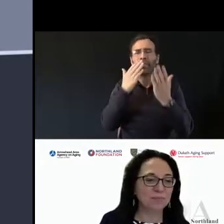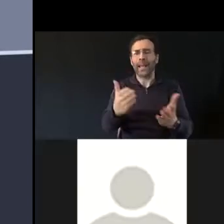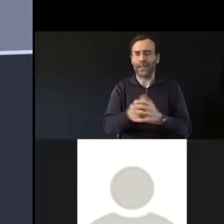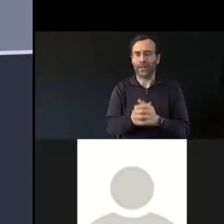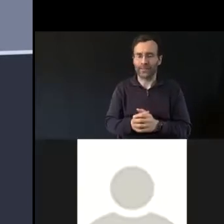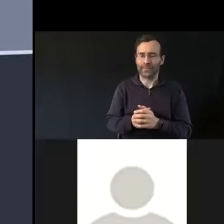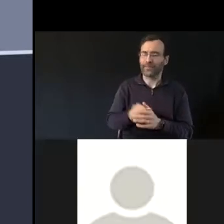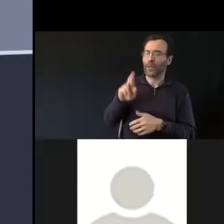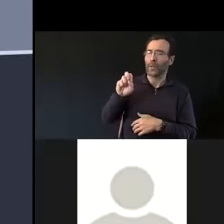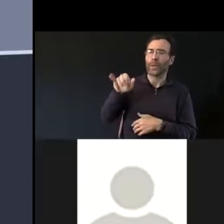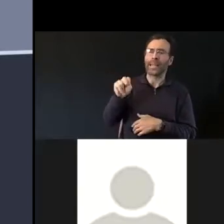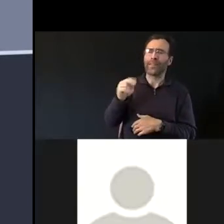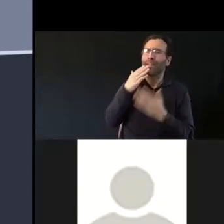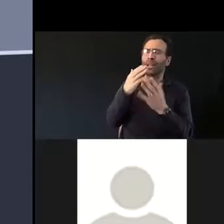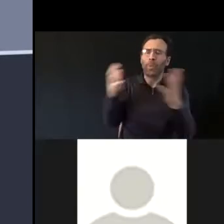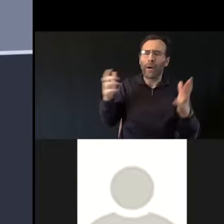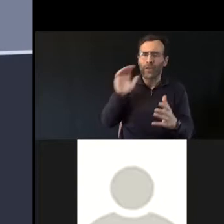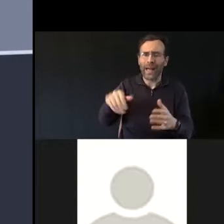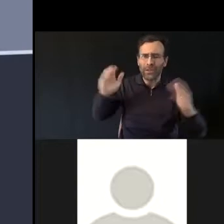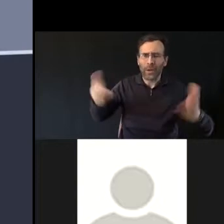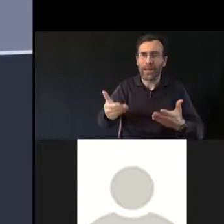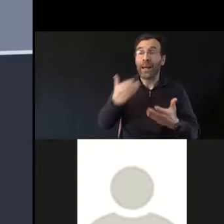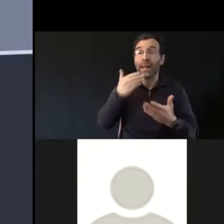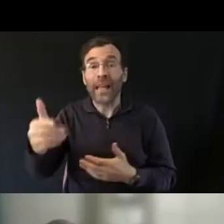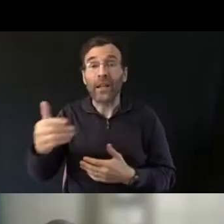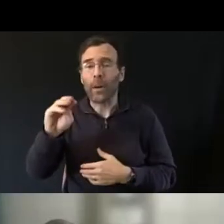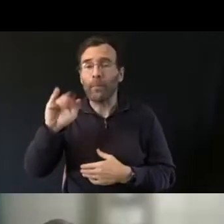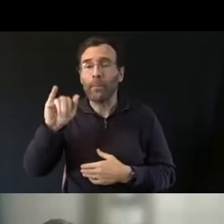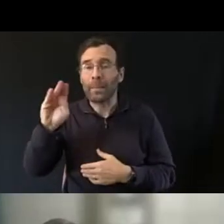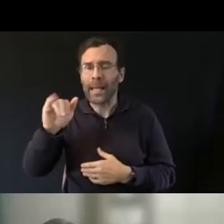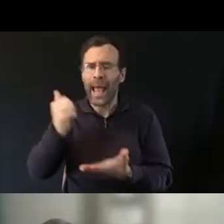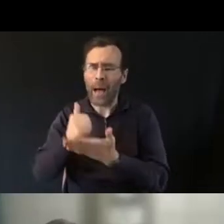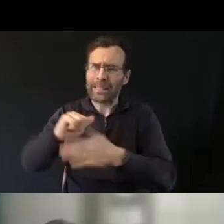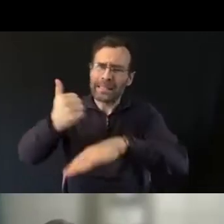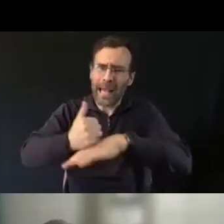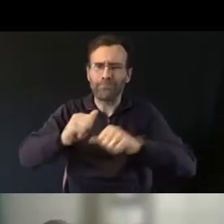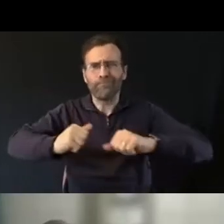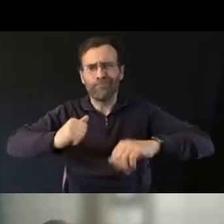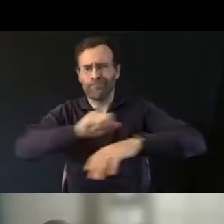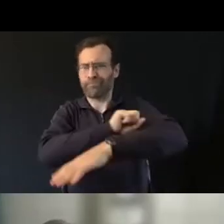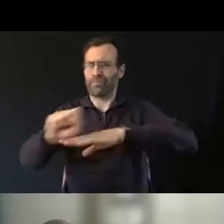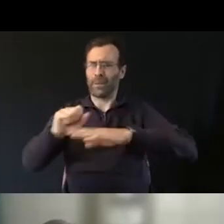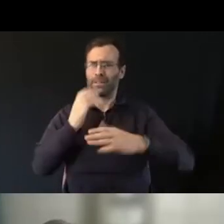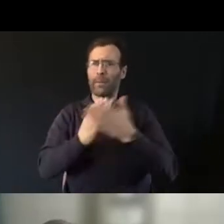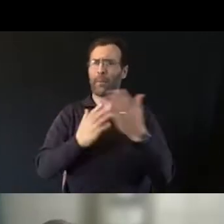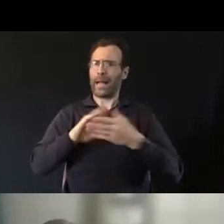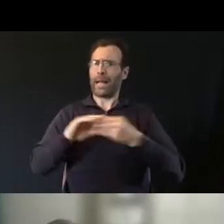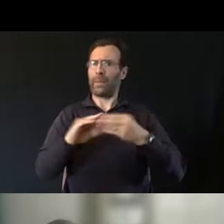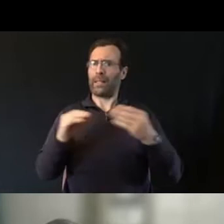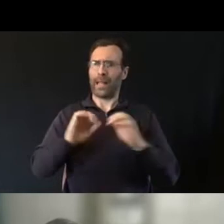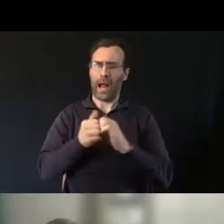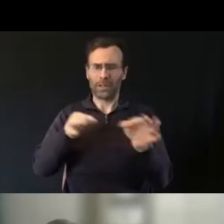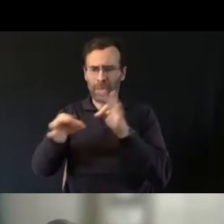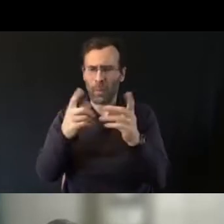Amy, for that introduction. And thank you to Mimi for helping set the stage for some of my comments today and our